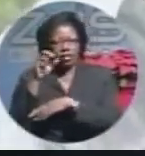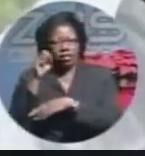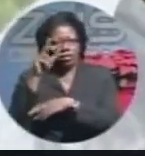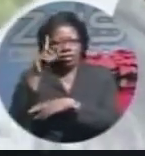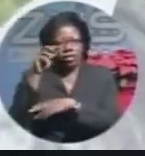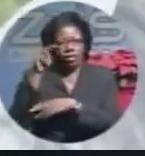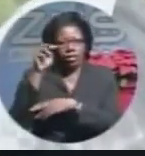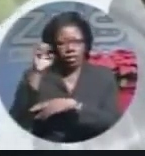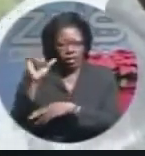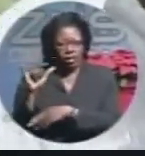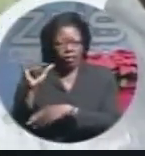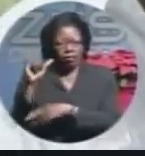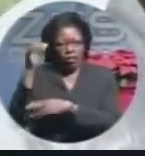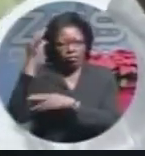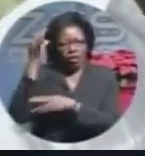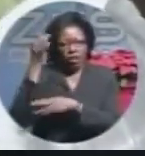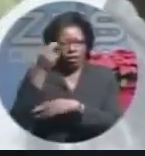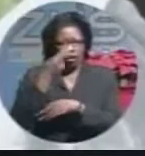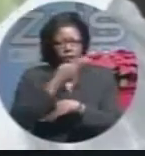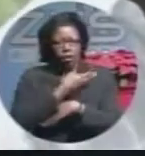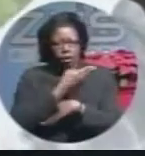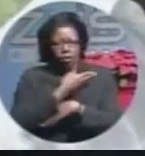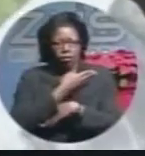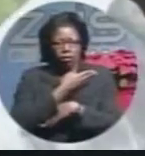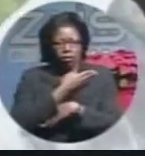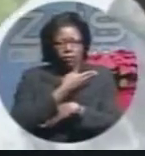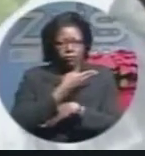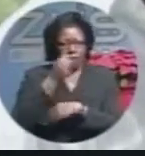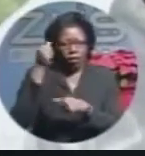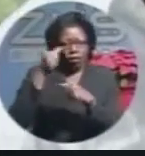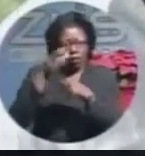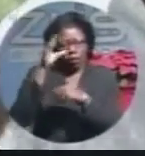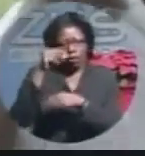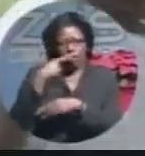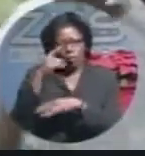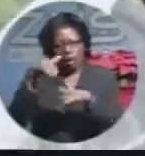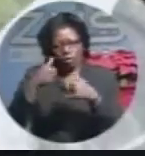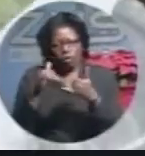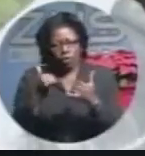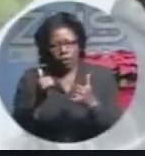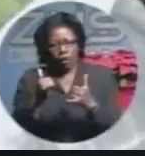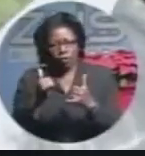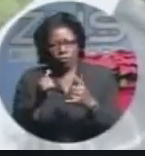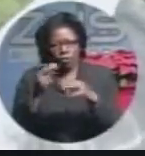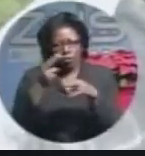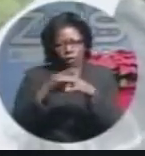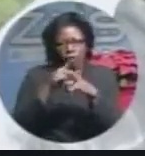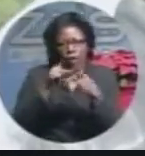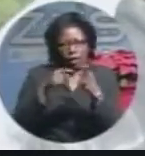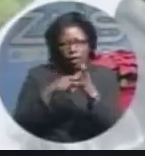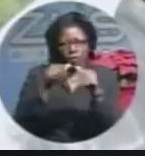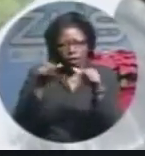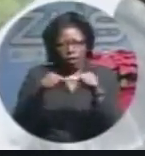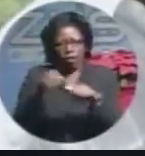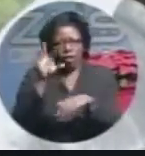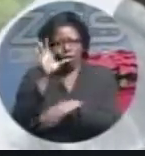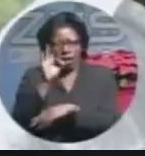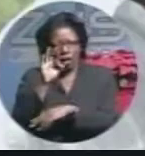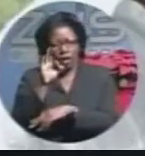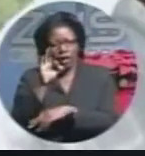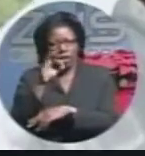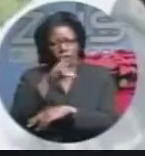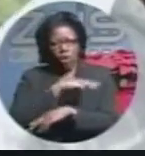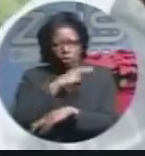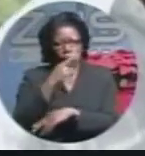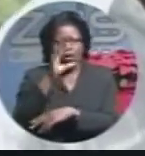like Nine-Roll, Fred Higgs. Nine-Roll taught me to play golf, I told her the other day. Yeah. And we're naming this area out here in the bucket Nine-Roll, Nine